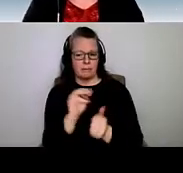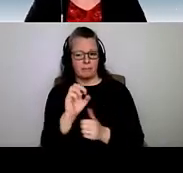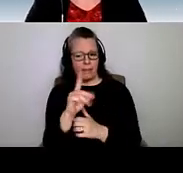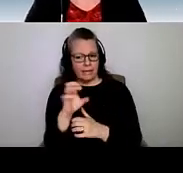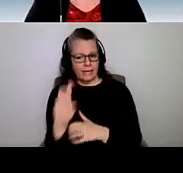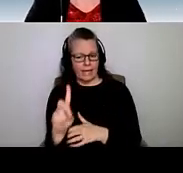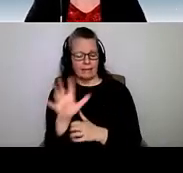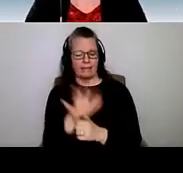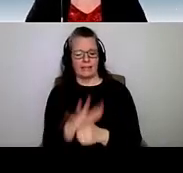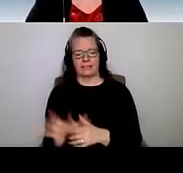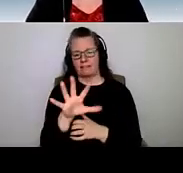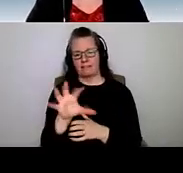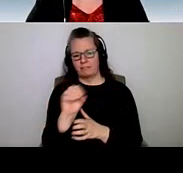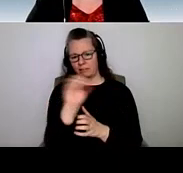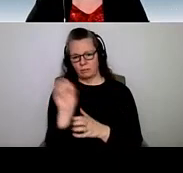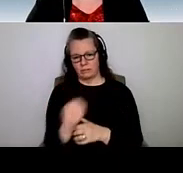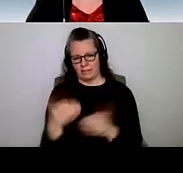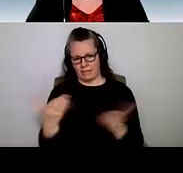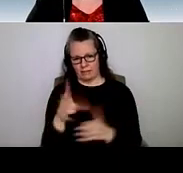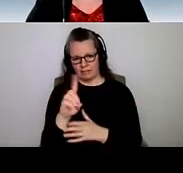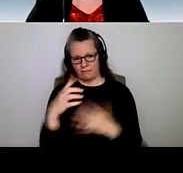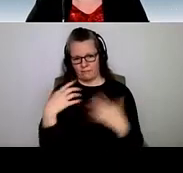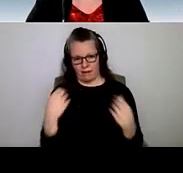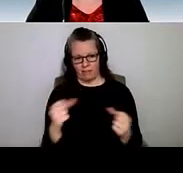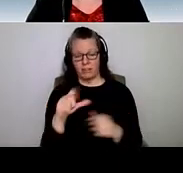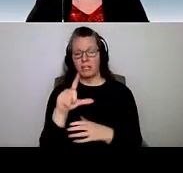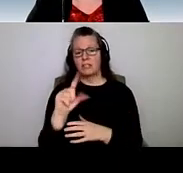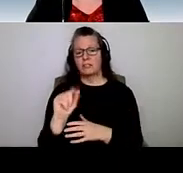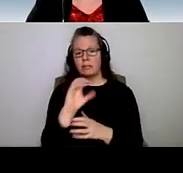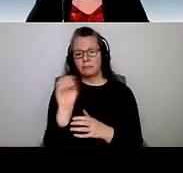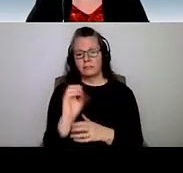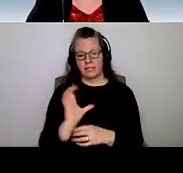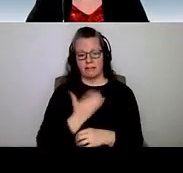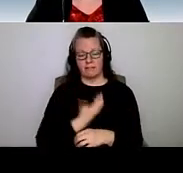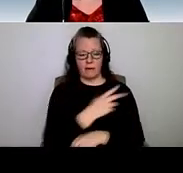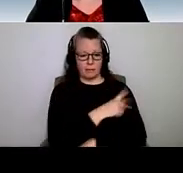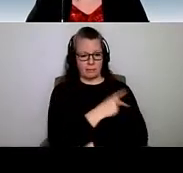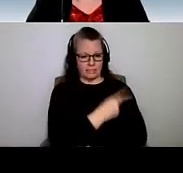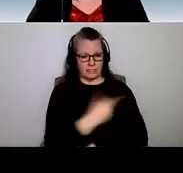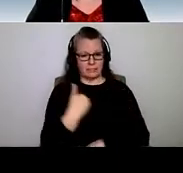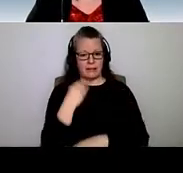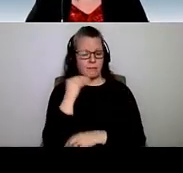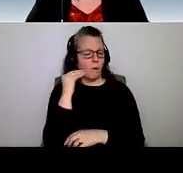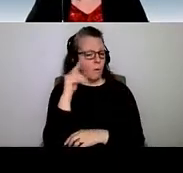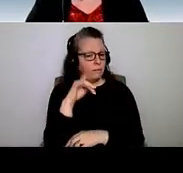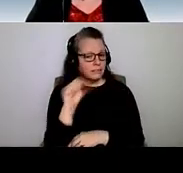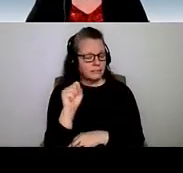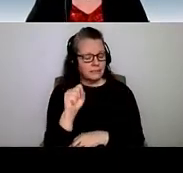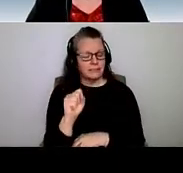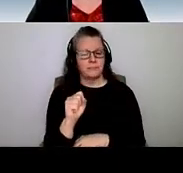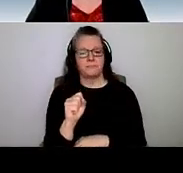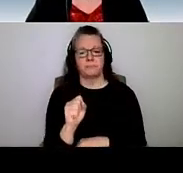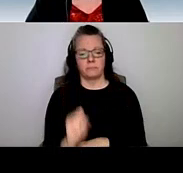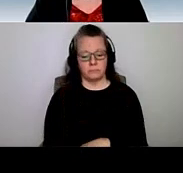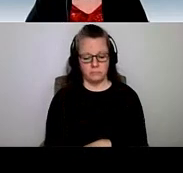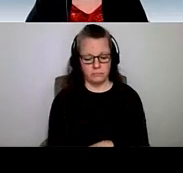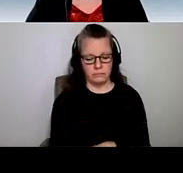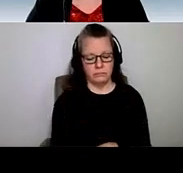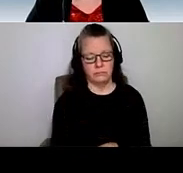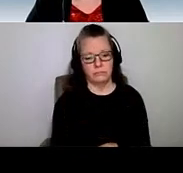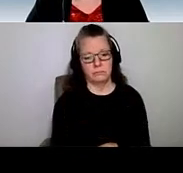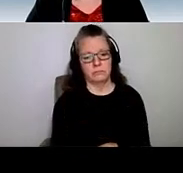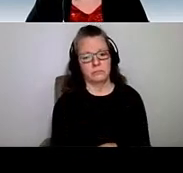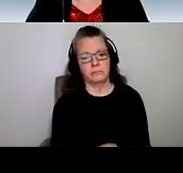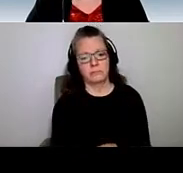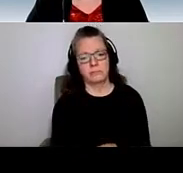50%. 20% of our patients experience homelessness, and our hospital stays as a